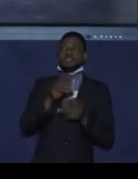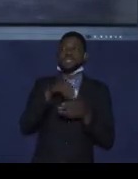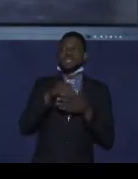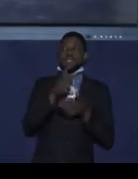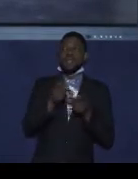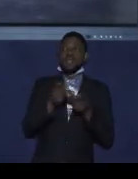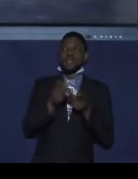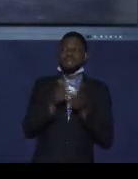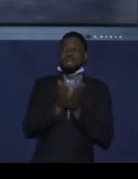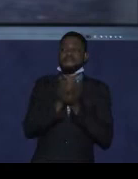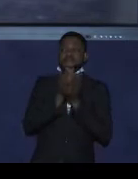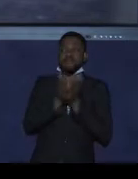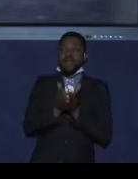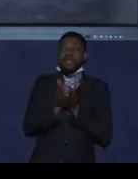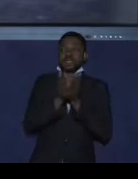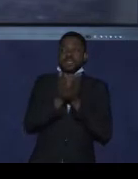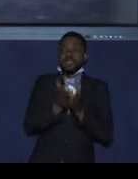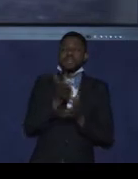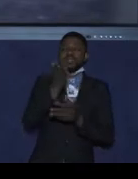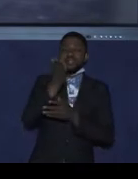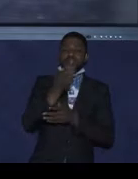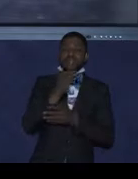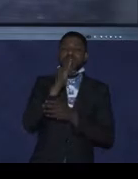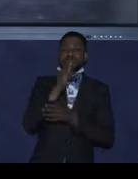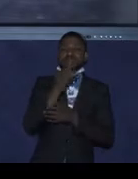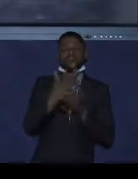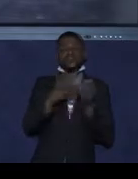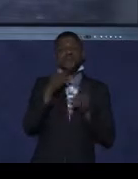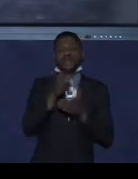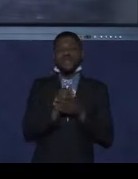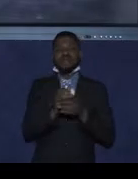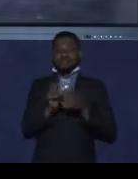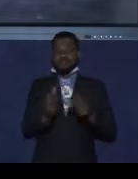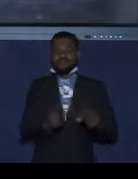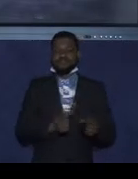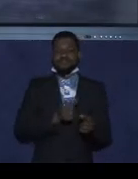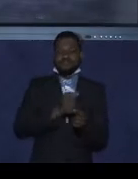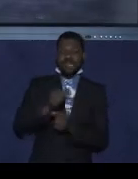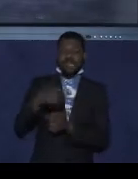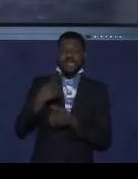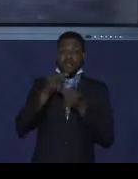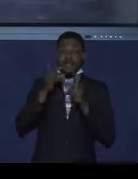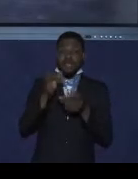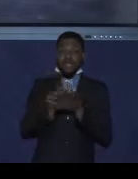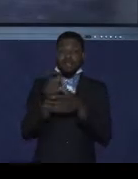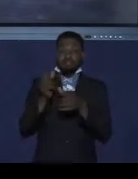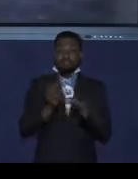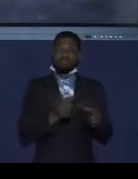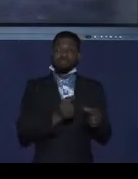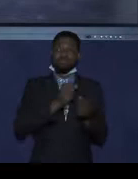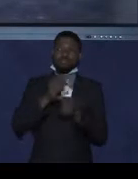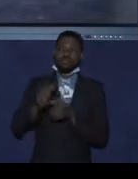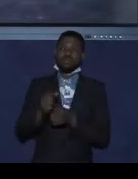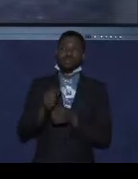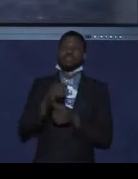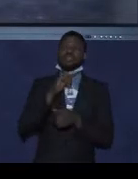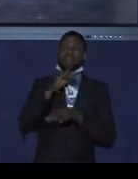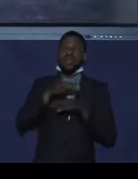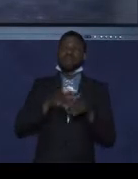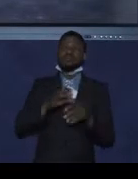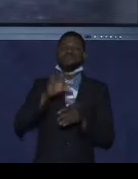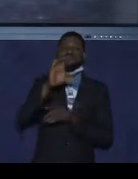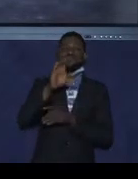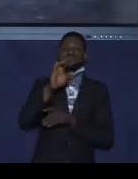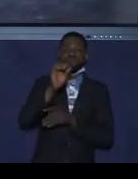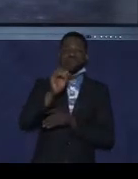In a boat, there is definitely somebody that steers the boat. A person who steers a boat is called